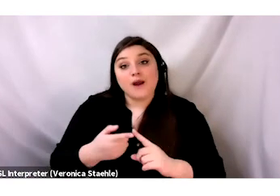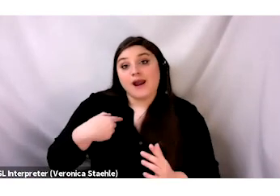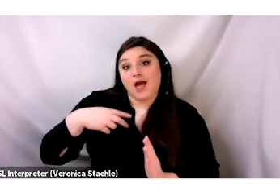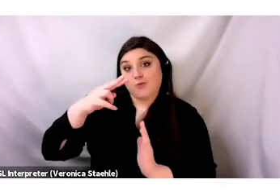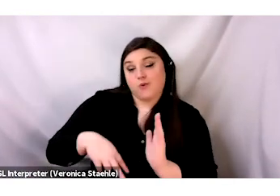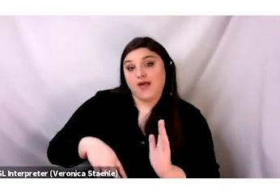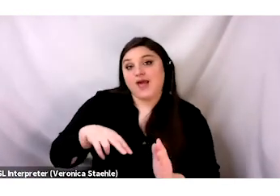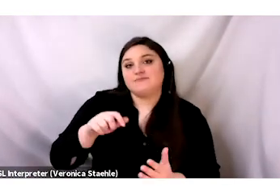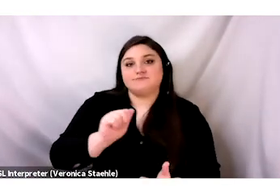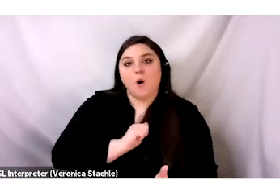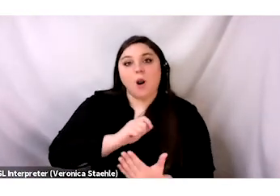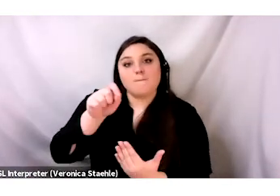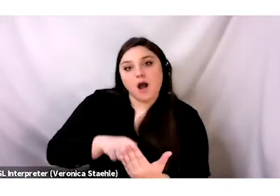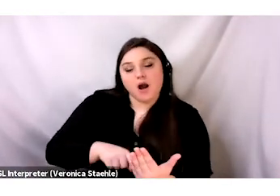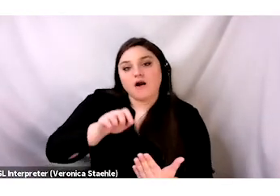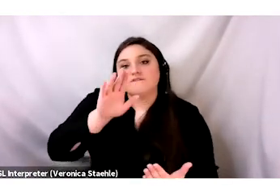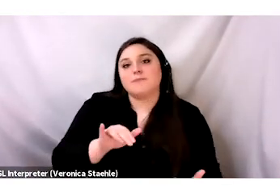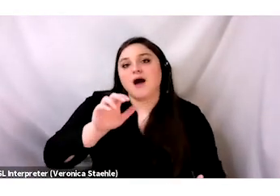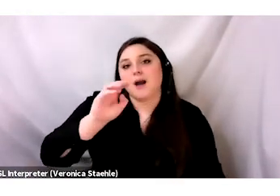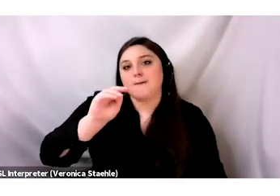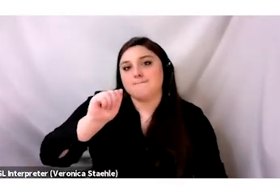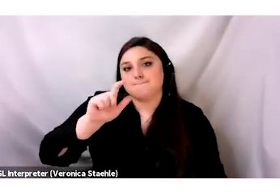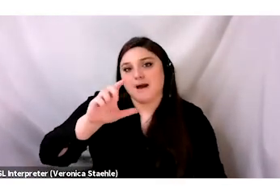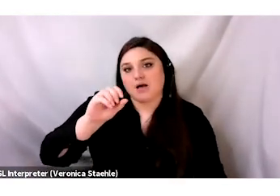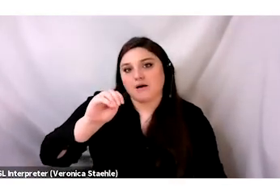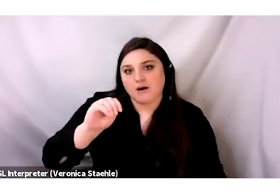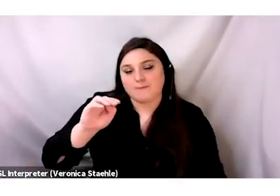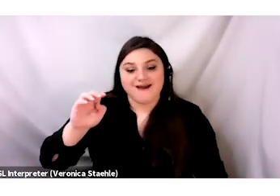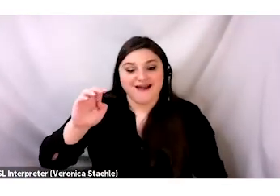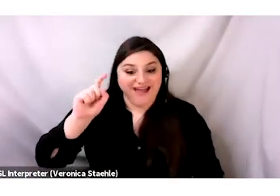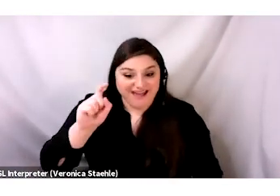autobiography of Malcolm X. It stood out to me that he, at the end of the book,